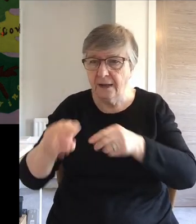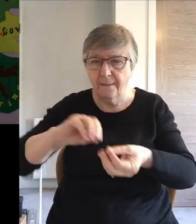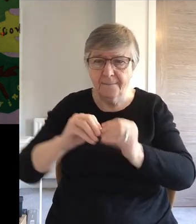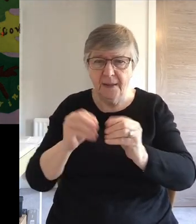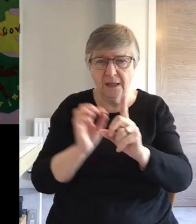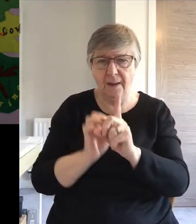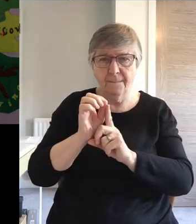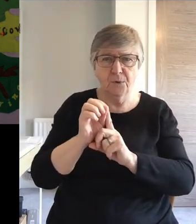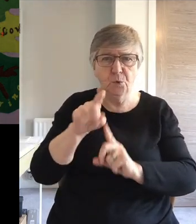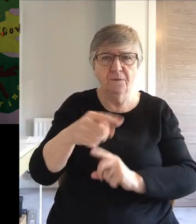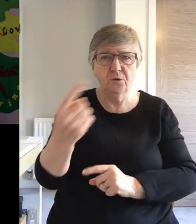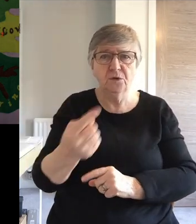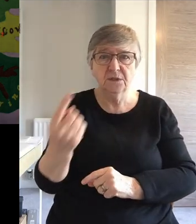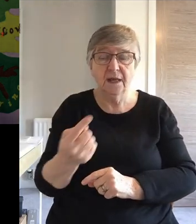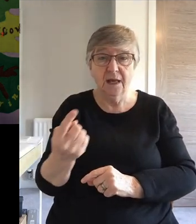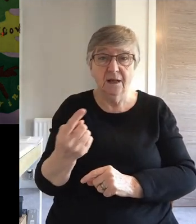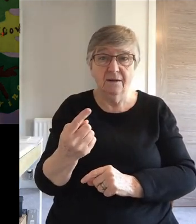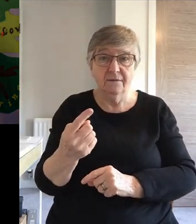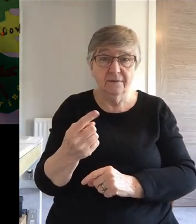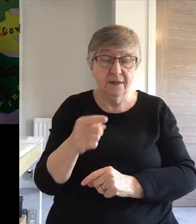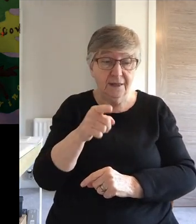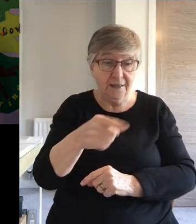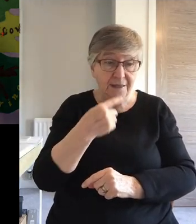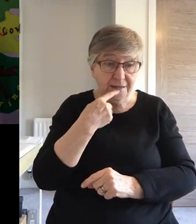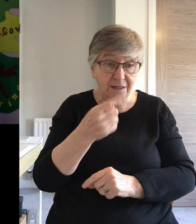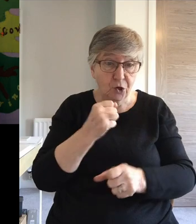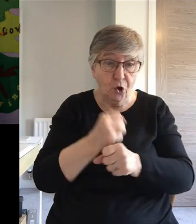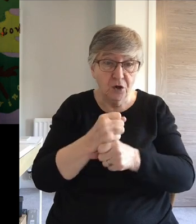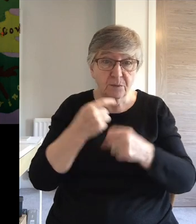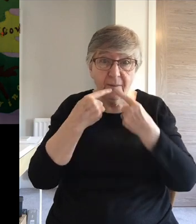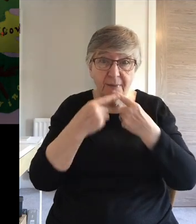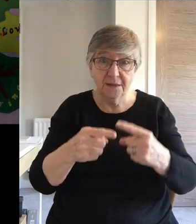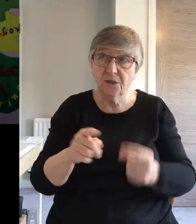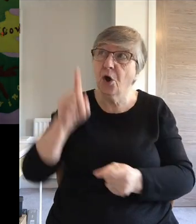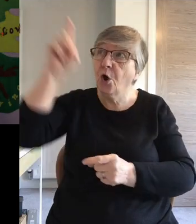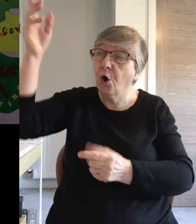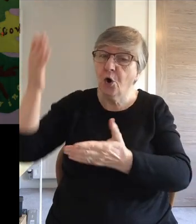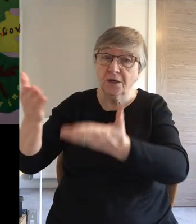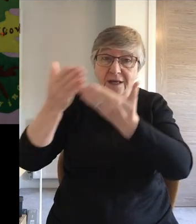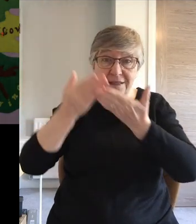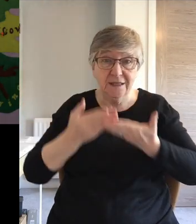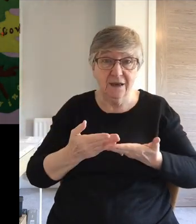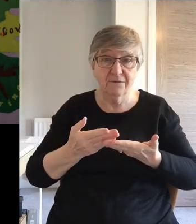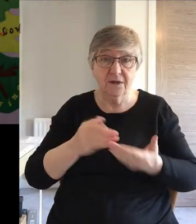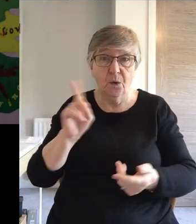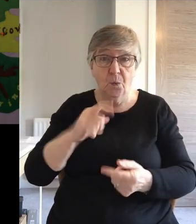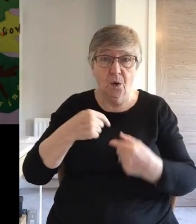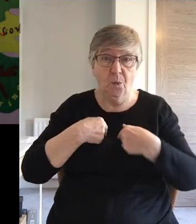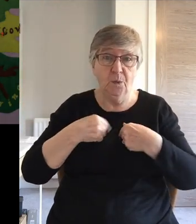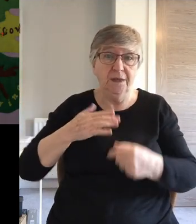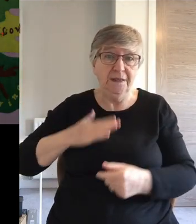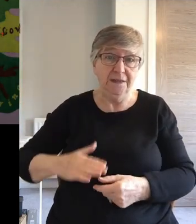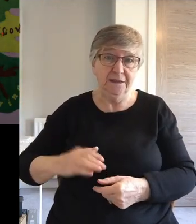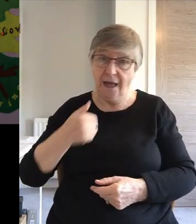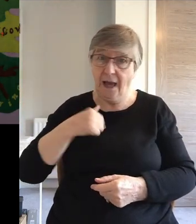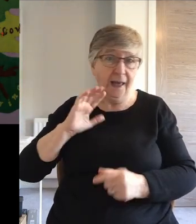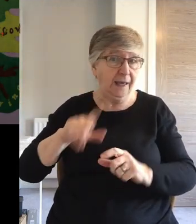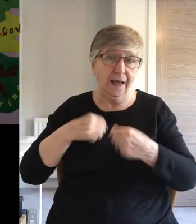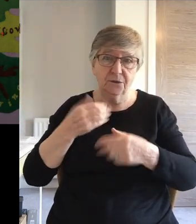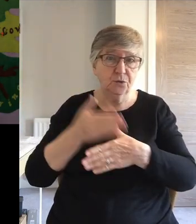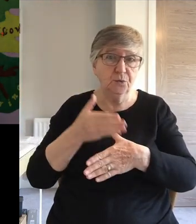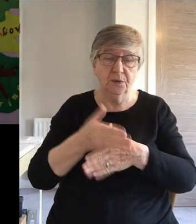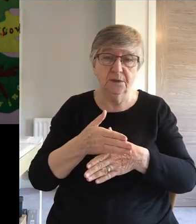make yourself good enough. The gospel message is here is God who has provided what we cannot provide for